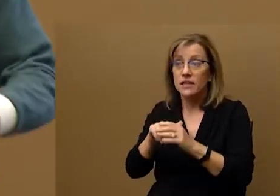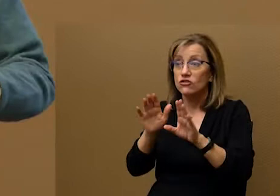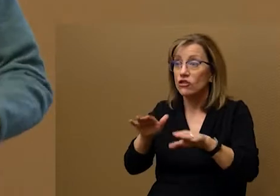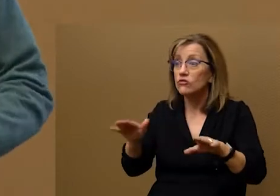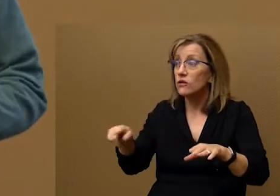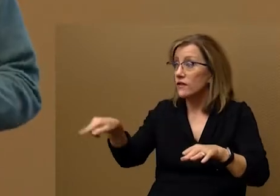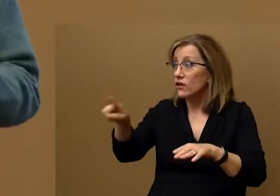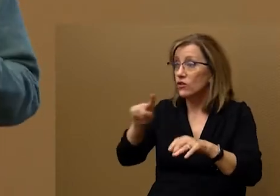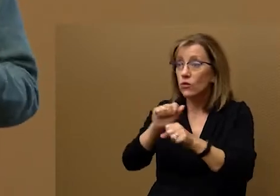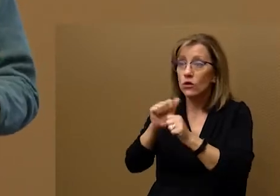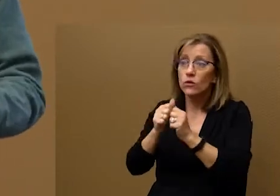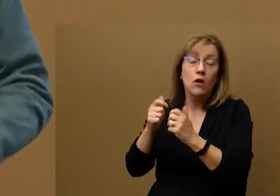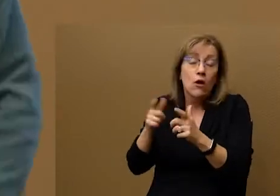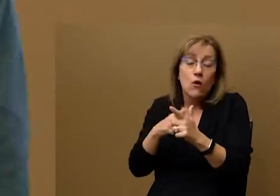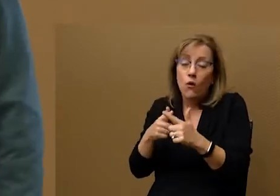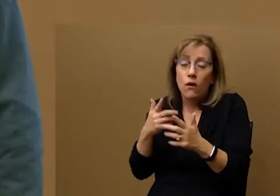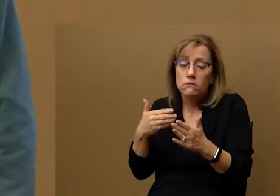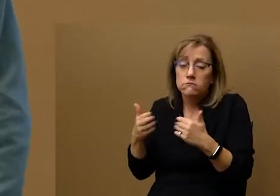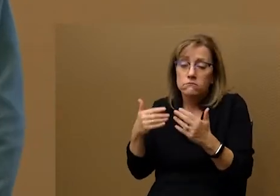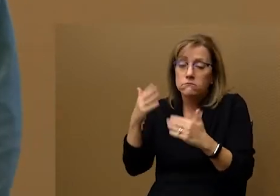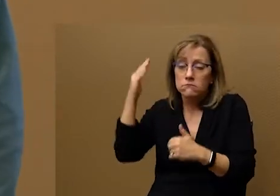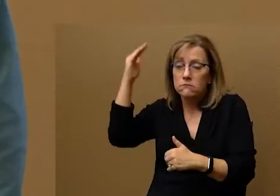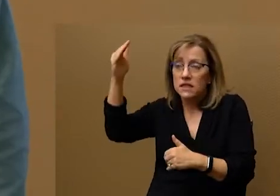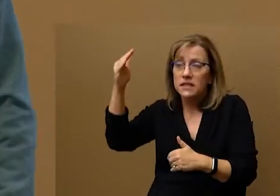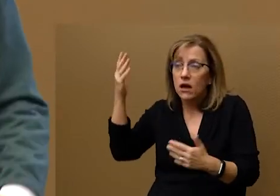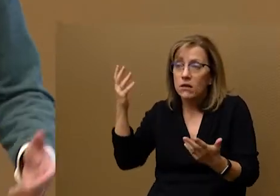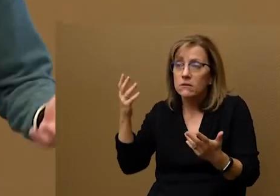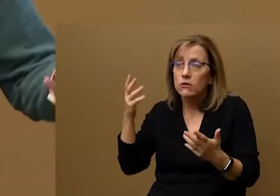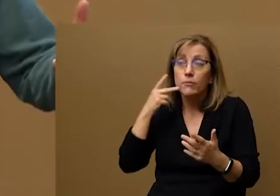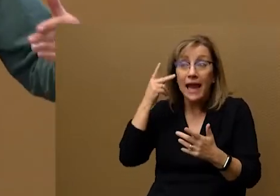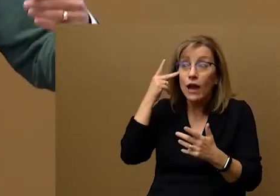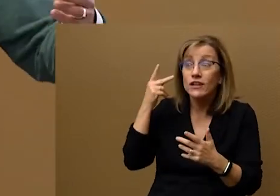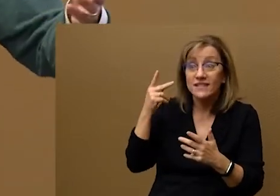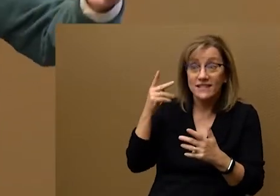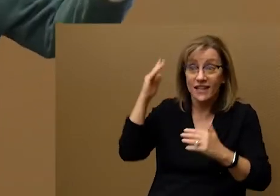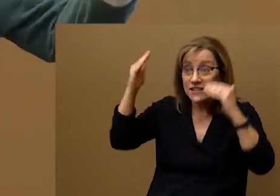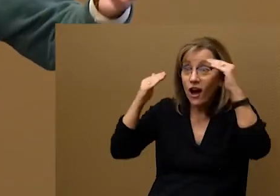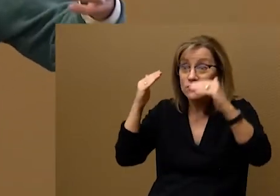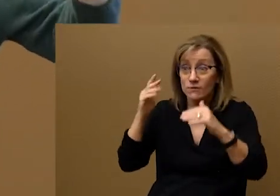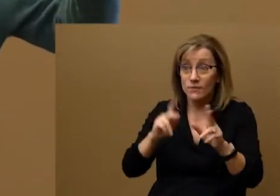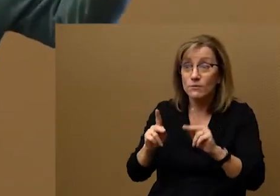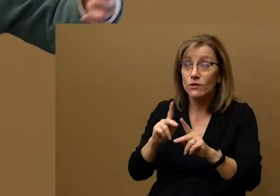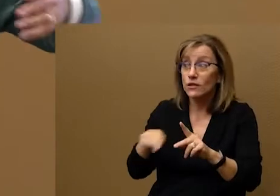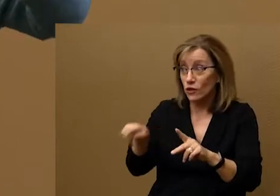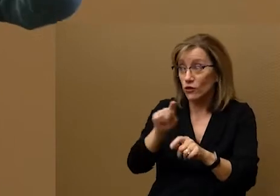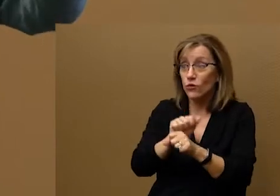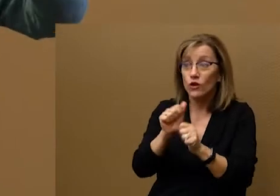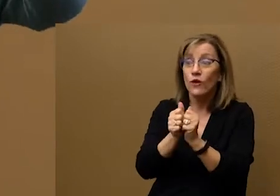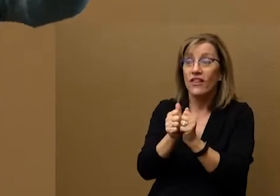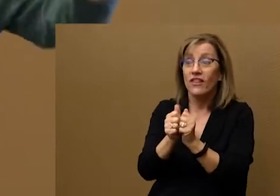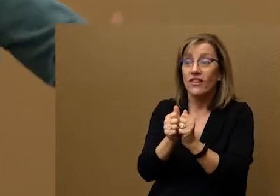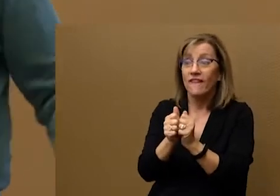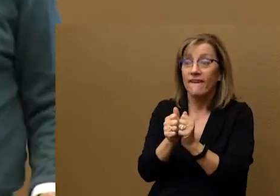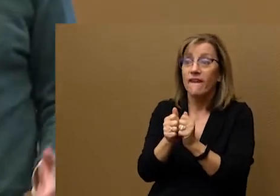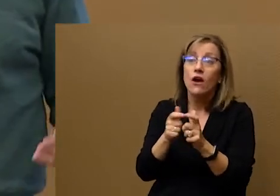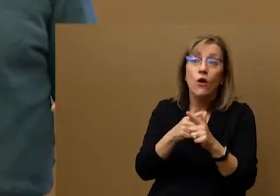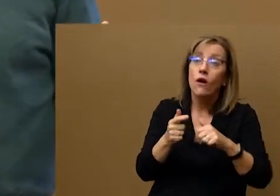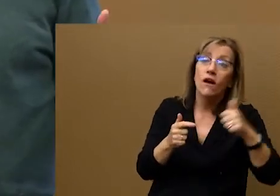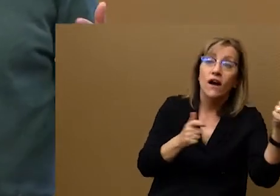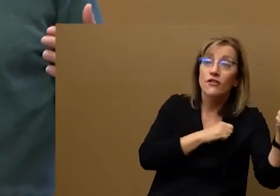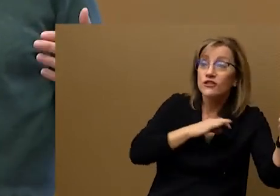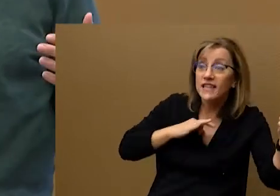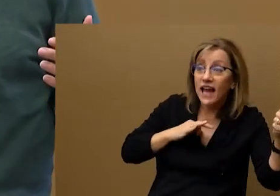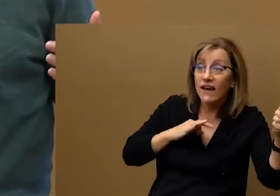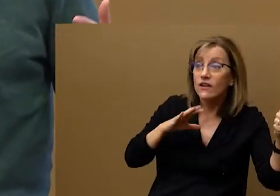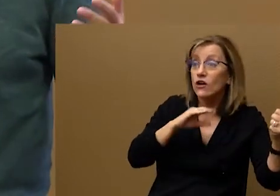see commonly in children that you're working with? Or for that matter, it can also be parents, adults, people you're working with,